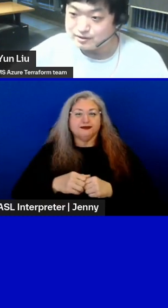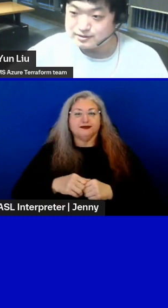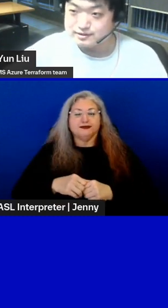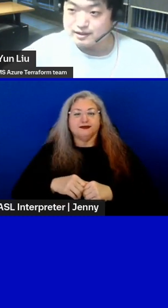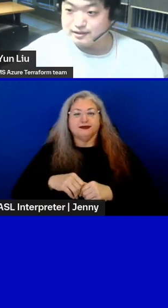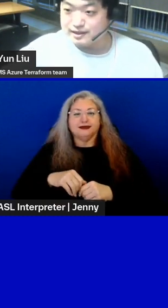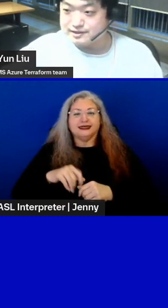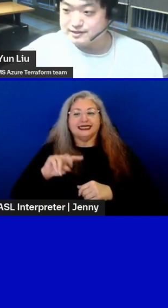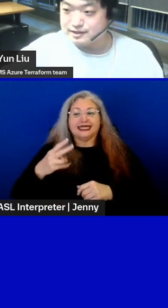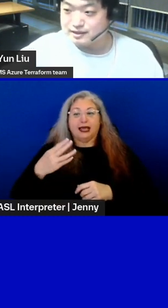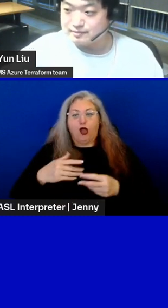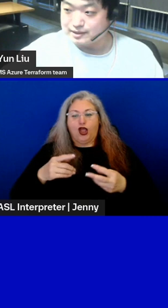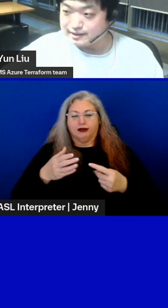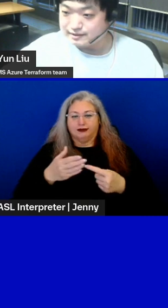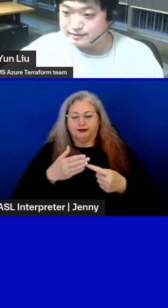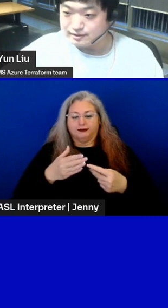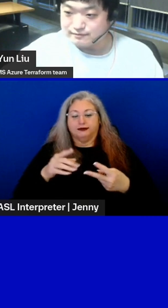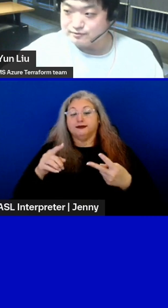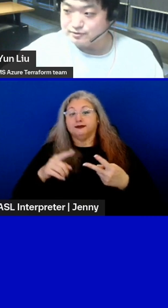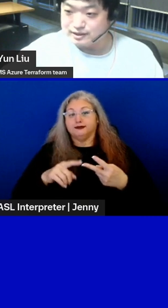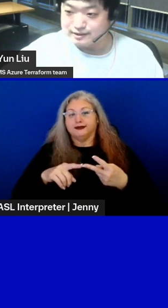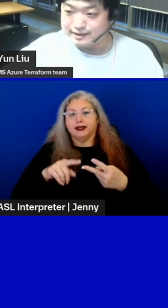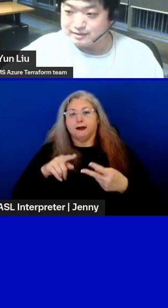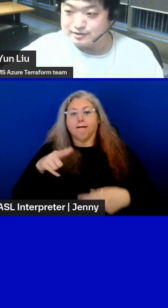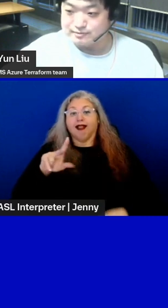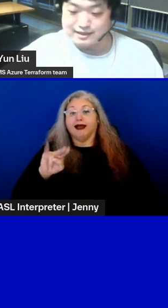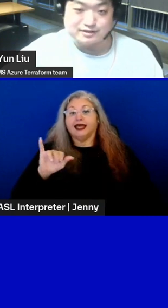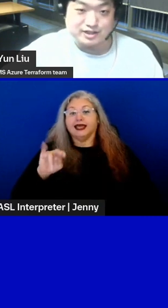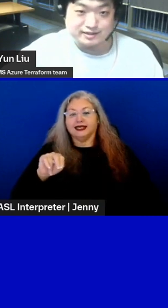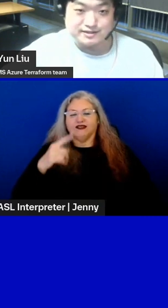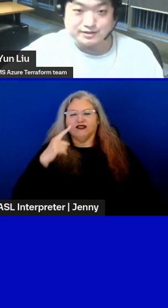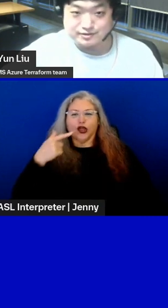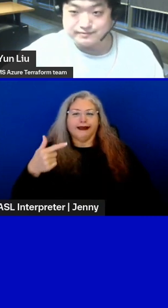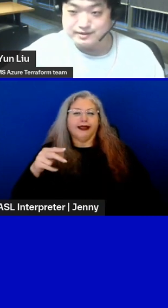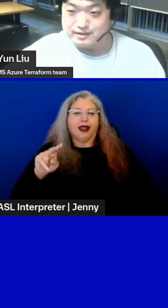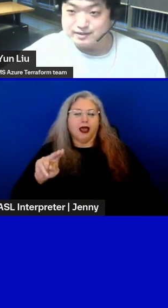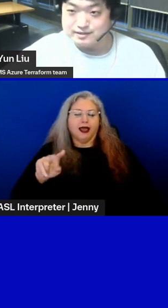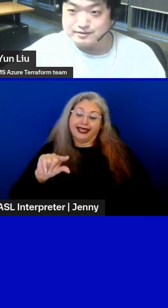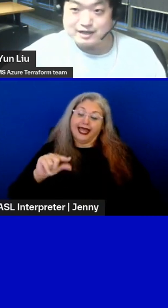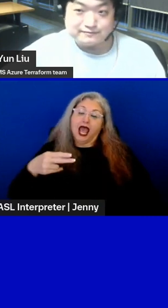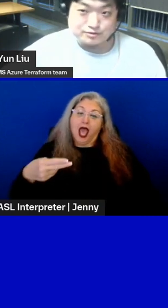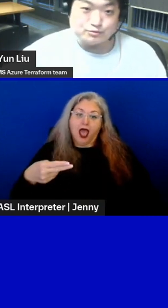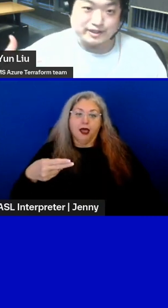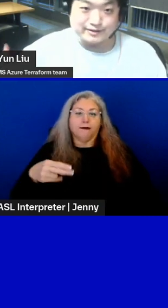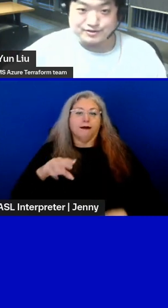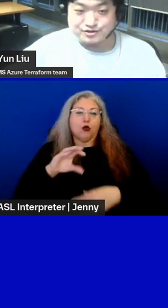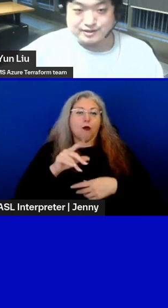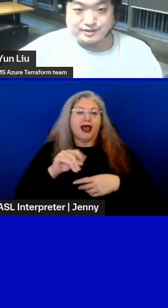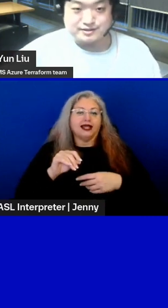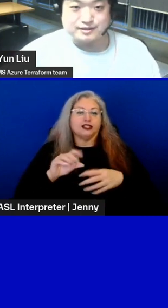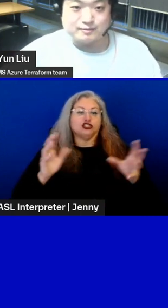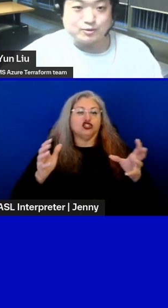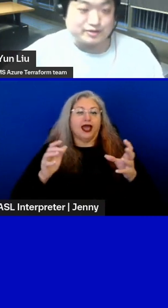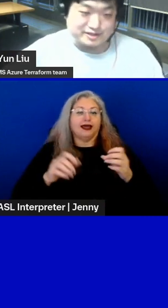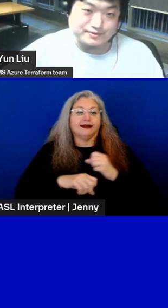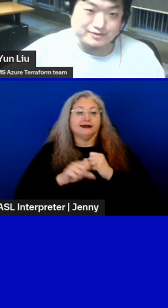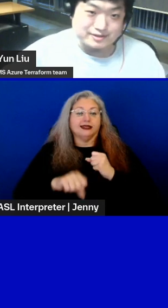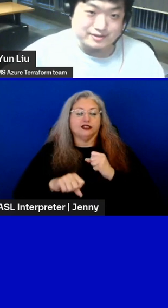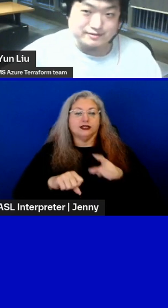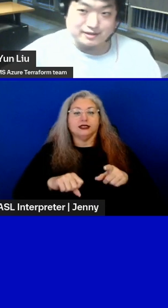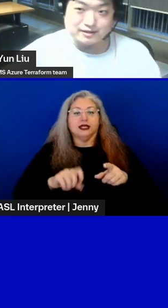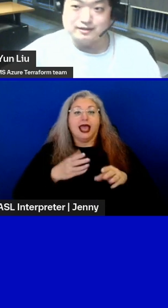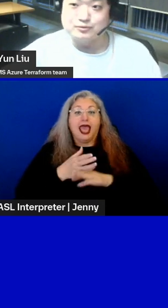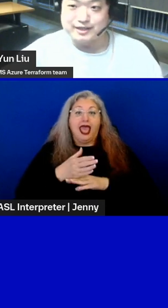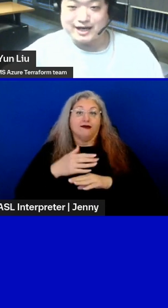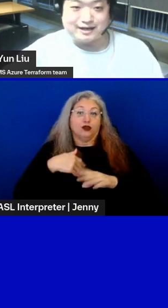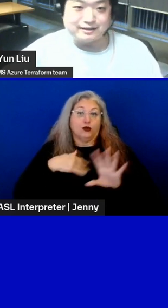second part is the plugin for GitHub Copilot Chat extension. So after we launched this Portal